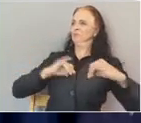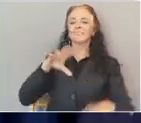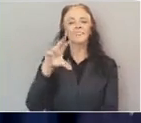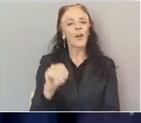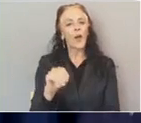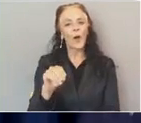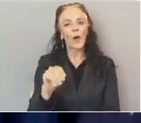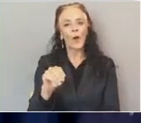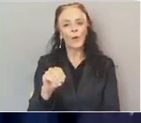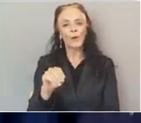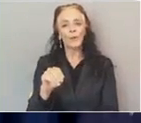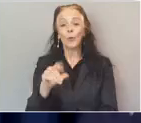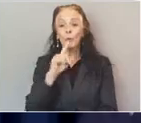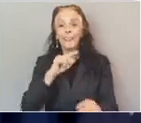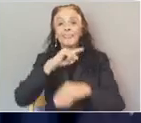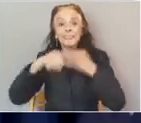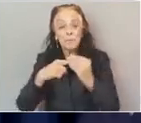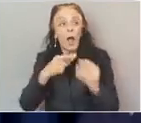people.